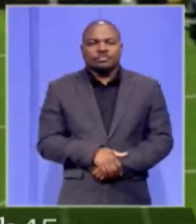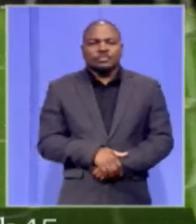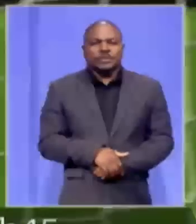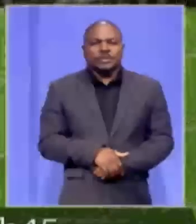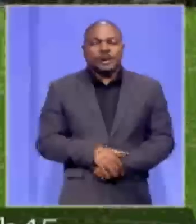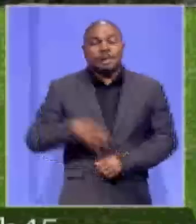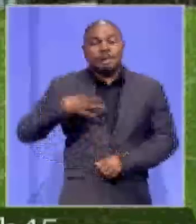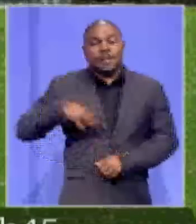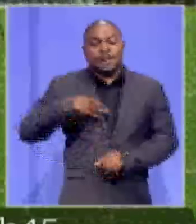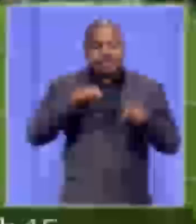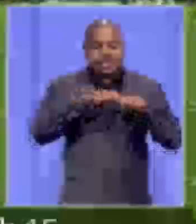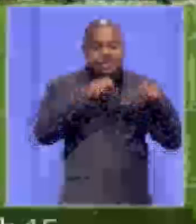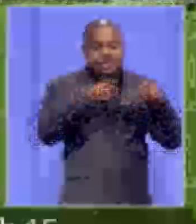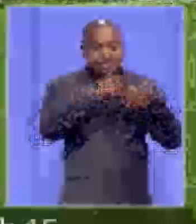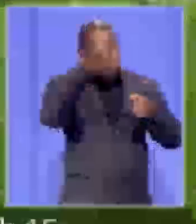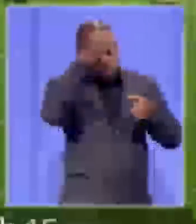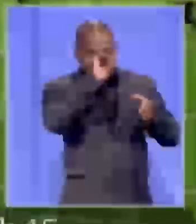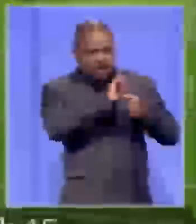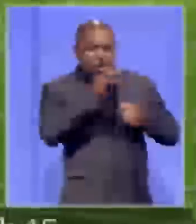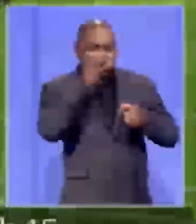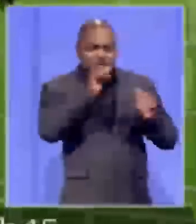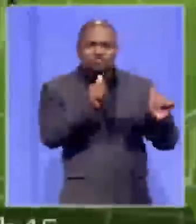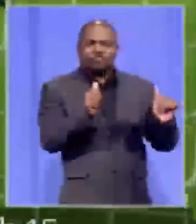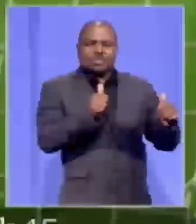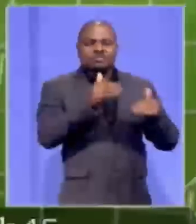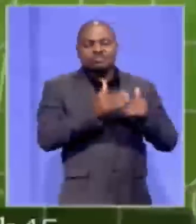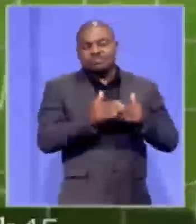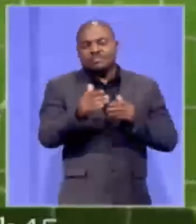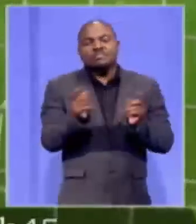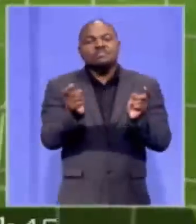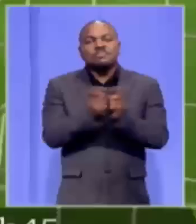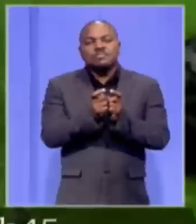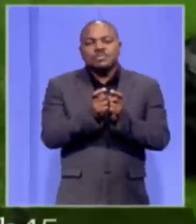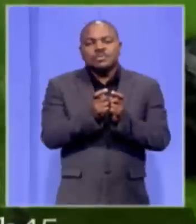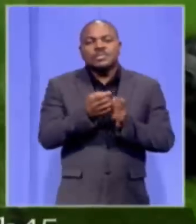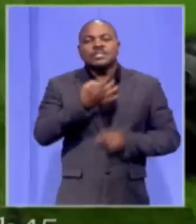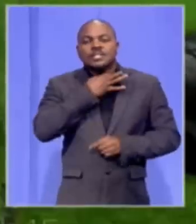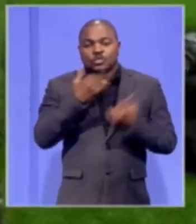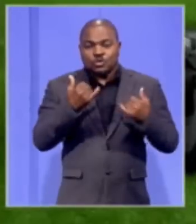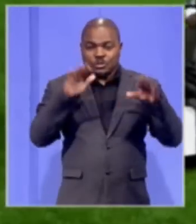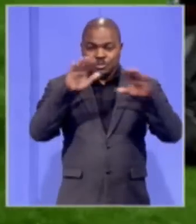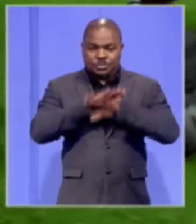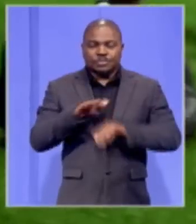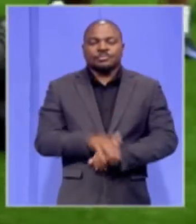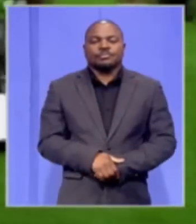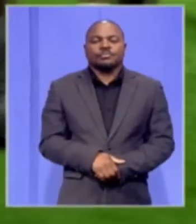Mokwetlisi wa Banyana o re ba ikatetse bakeng sa papadi le England phirimaneng ena.